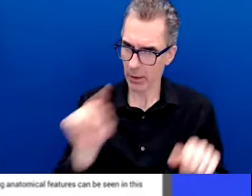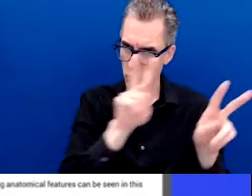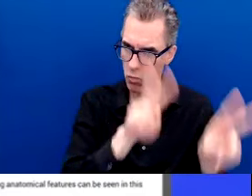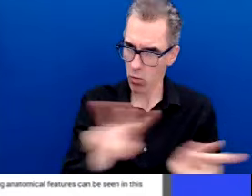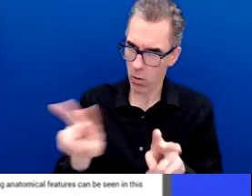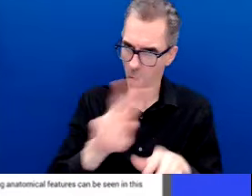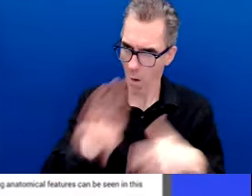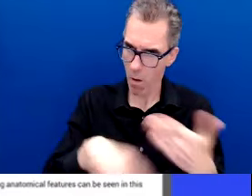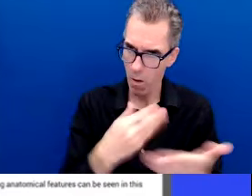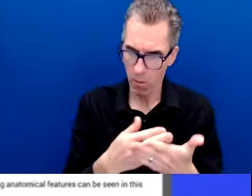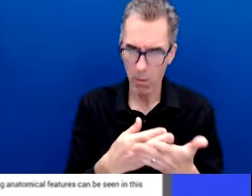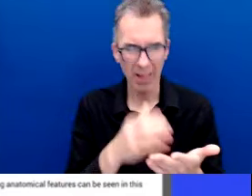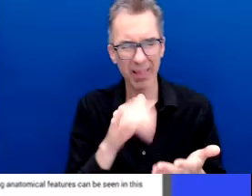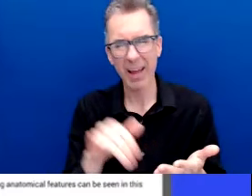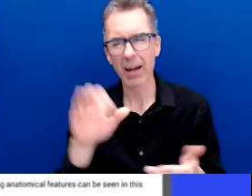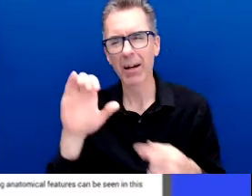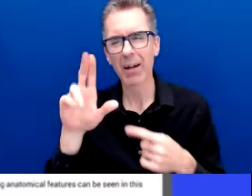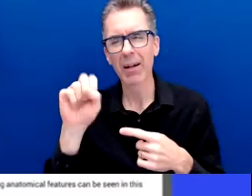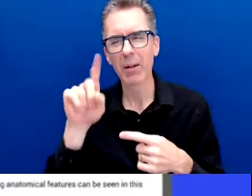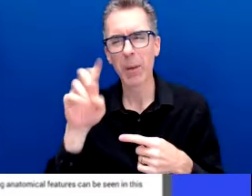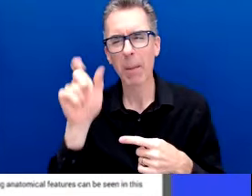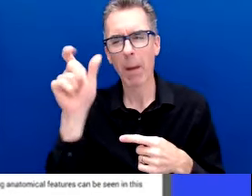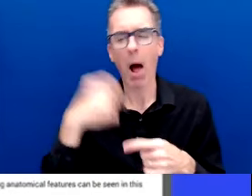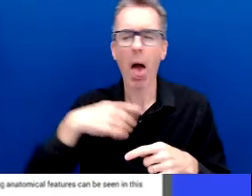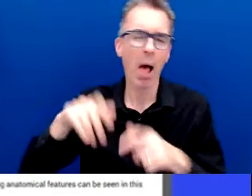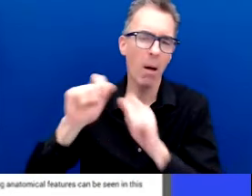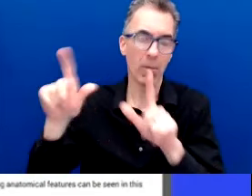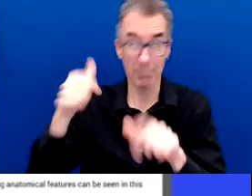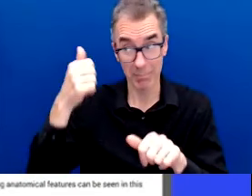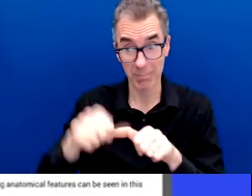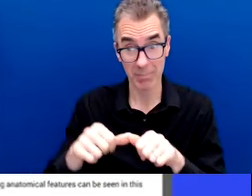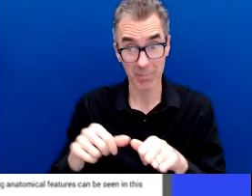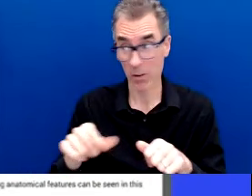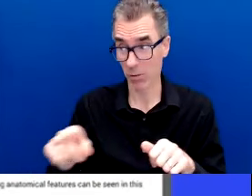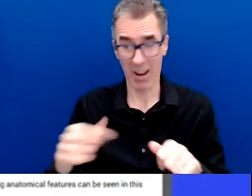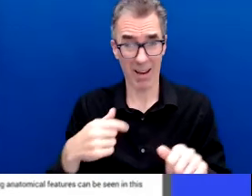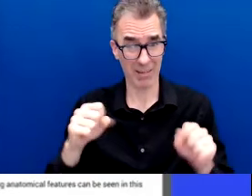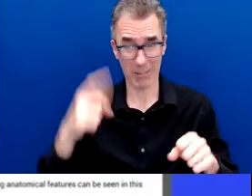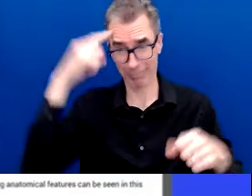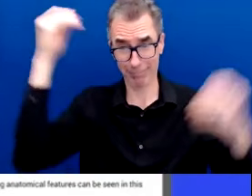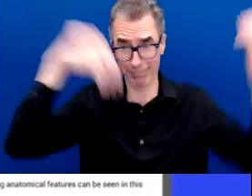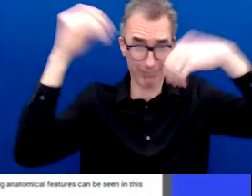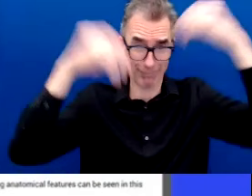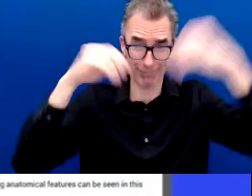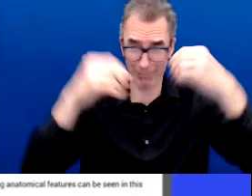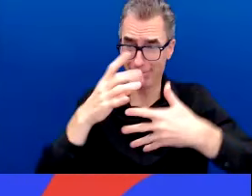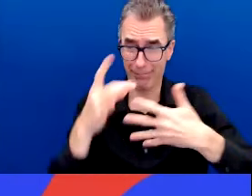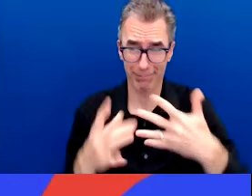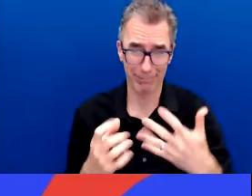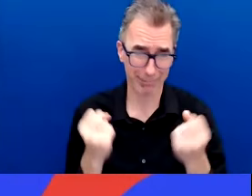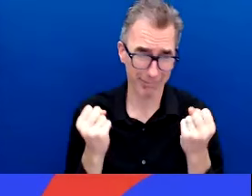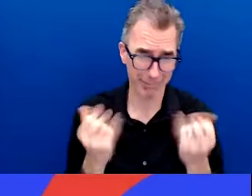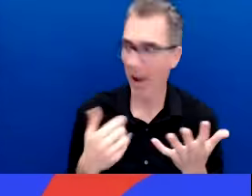it's in the customize button and I didn't open that one. Remember, so the possibilities are endless. So I'm just trying to give you the tip of the iceberg here.